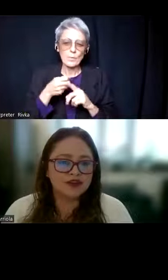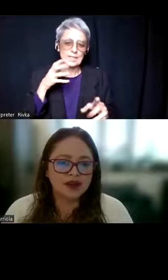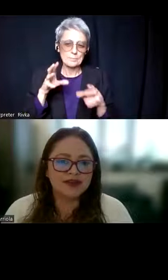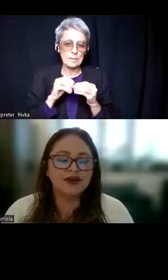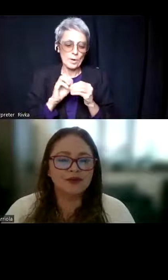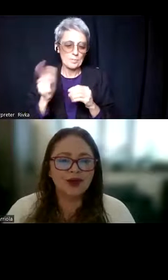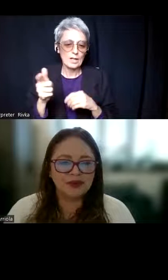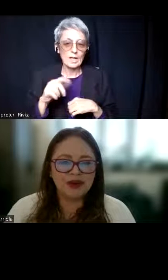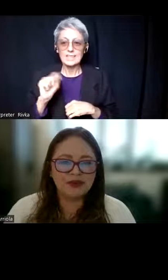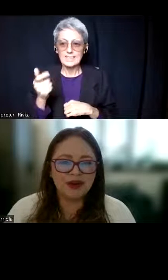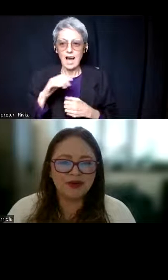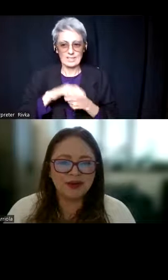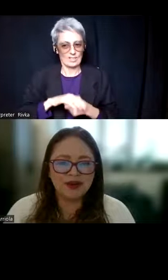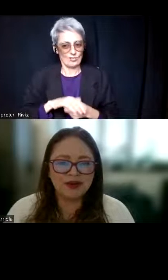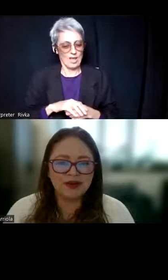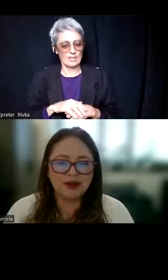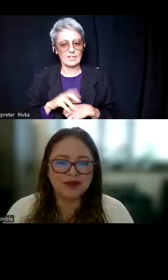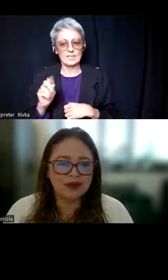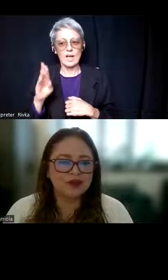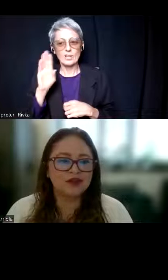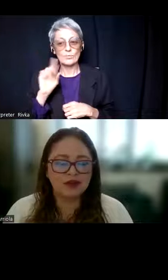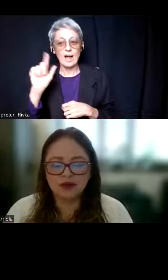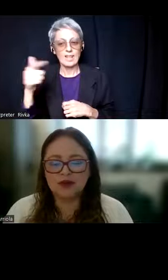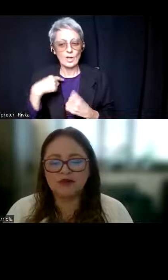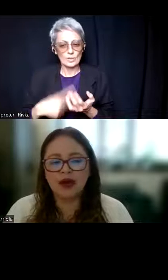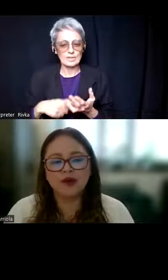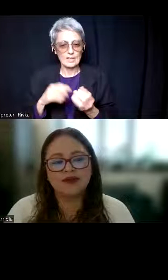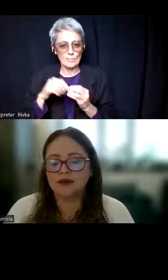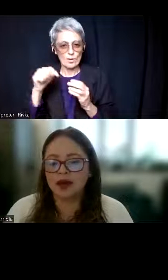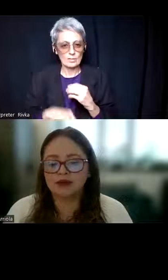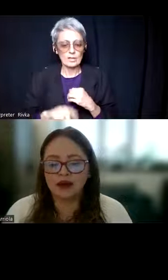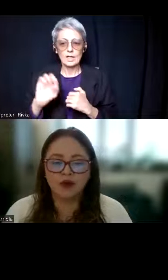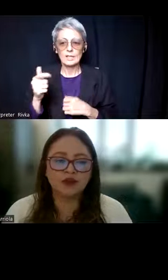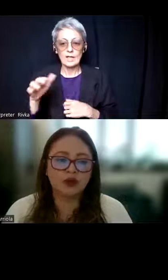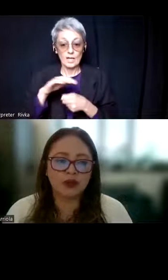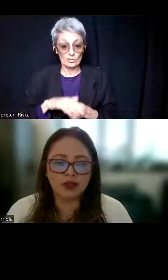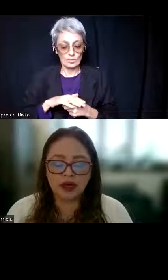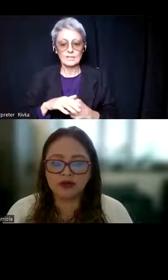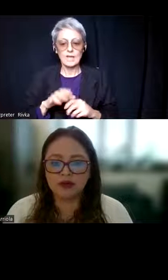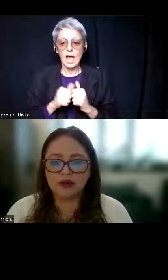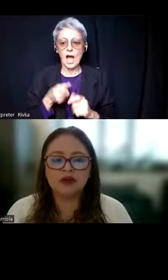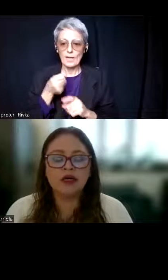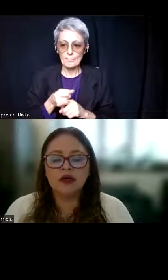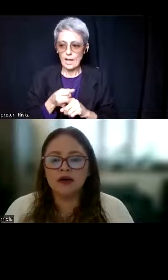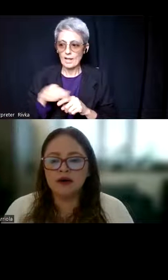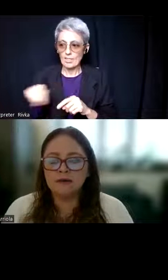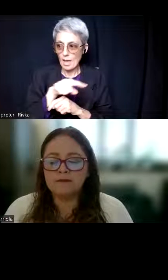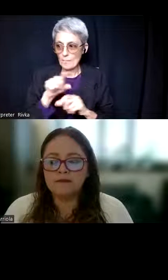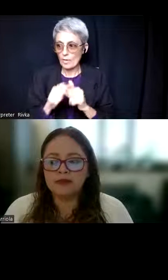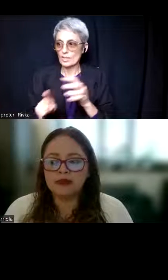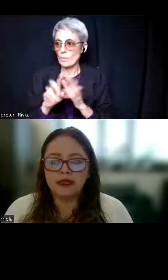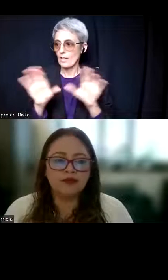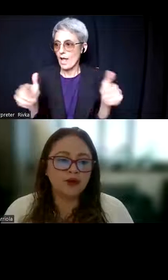toxic stress that Dr. Brown will talk about a little bit later in the presentation in terms of how this is impacting how we show up in the classrooms,